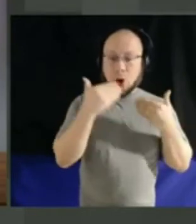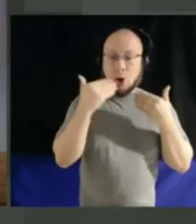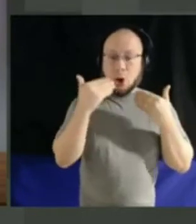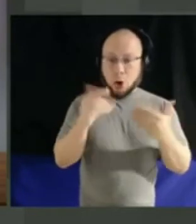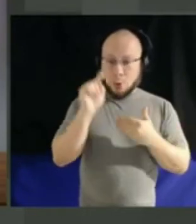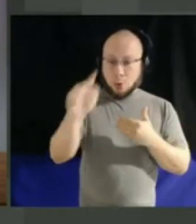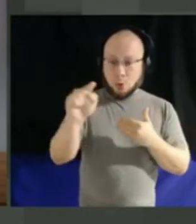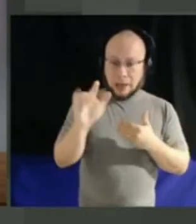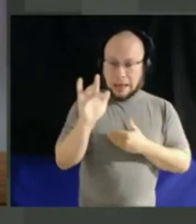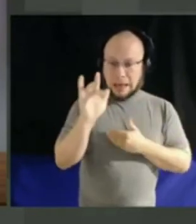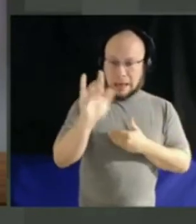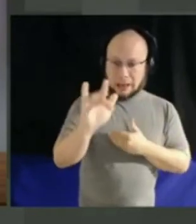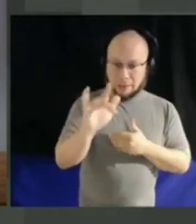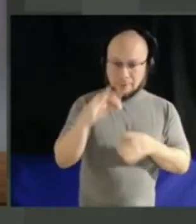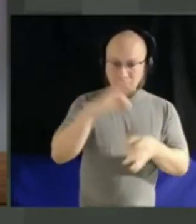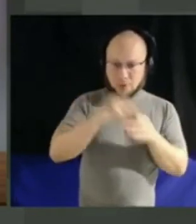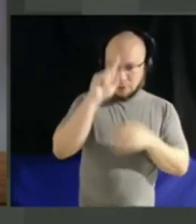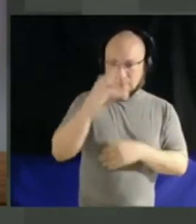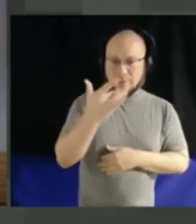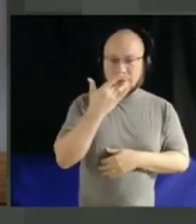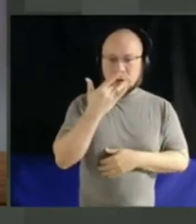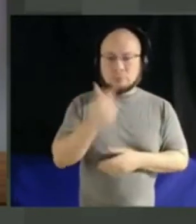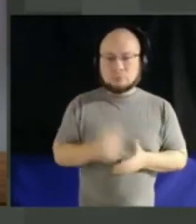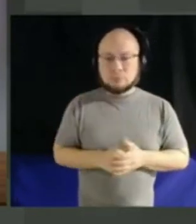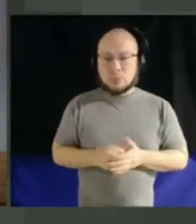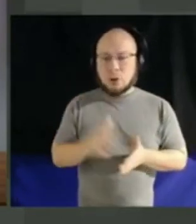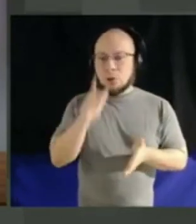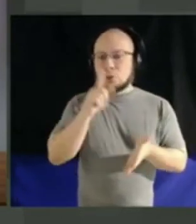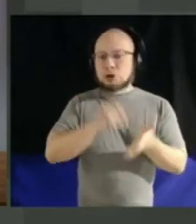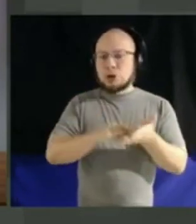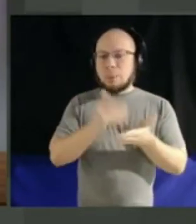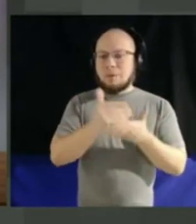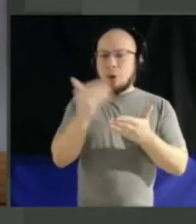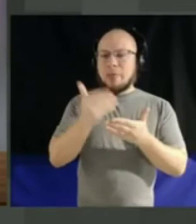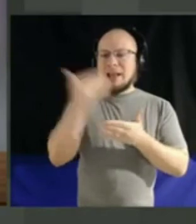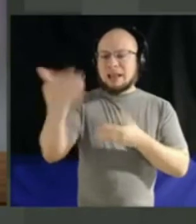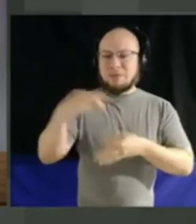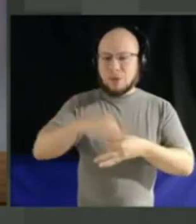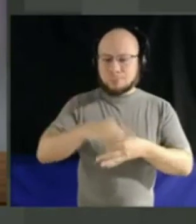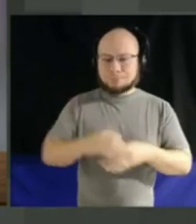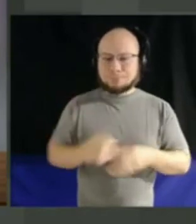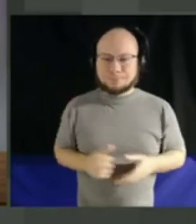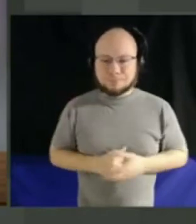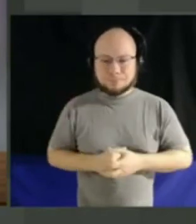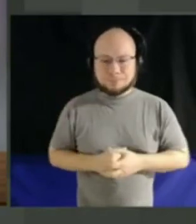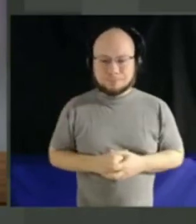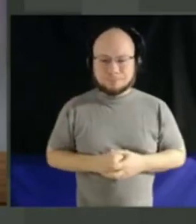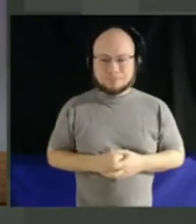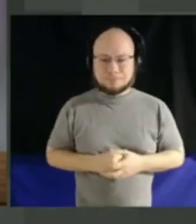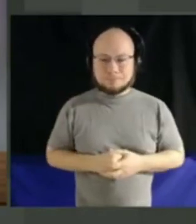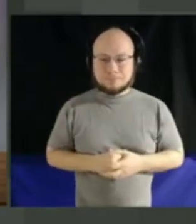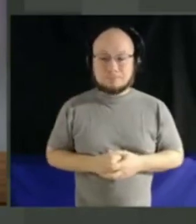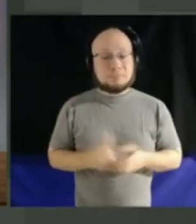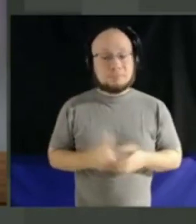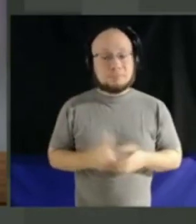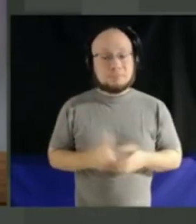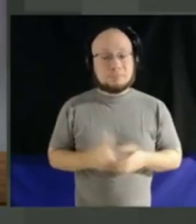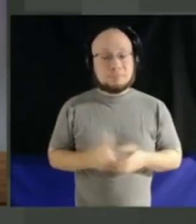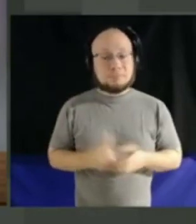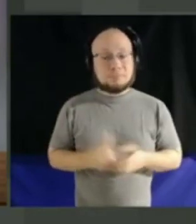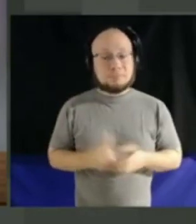you want to win. We'll check back in before we start the second and final poll. Now, though, I'd like